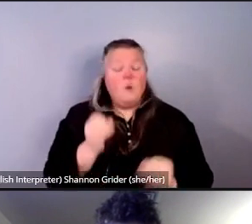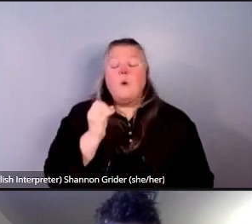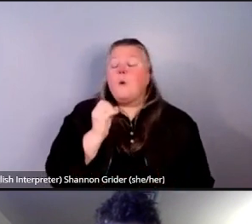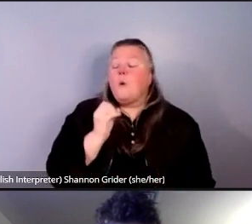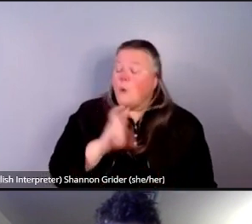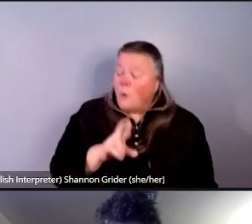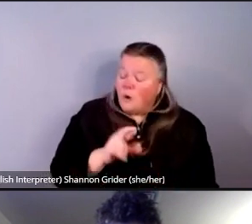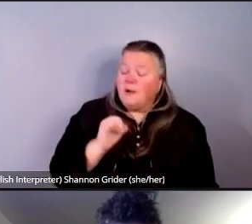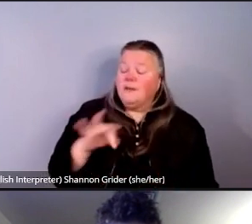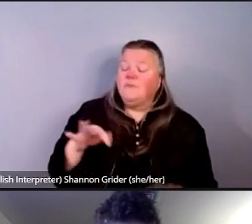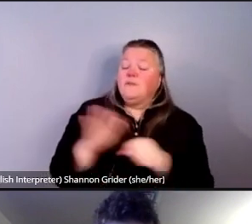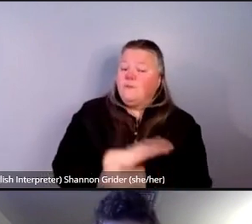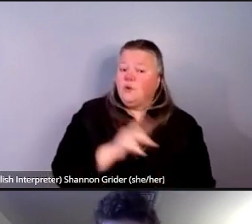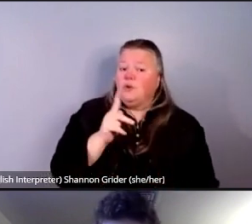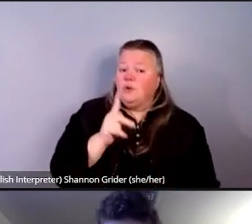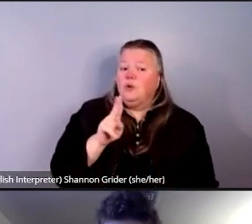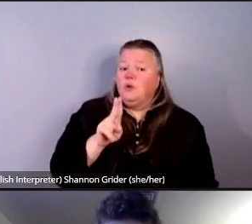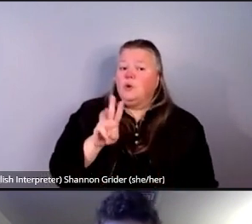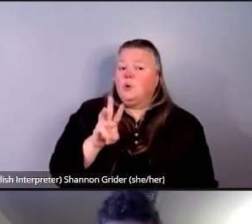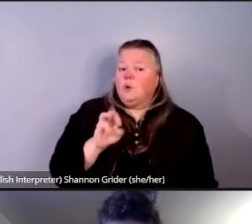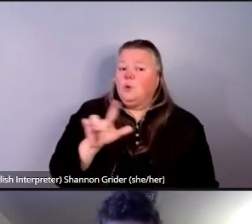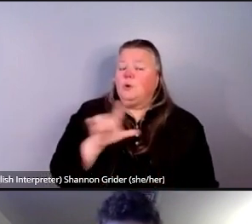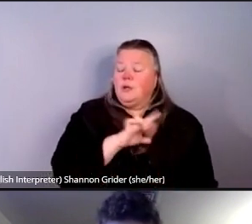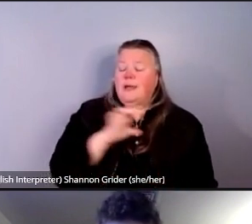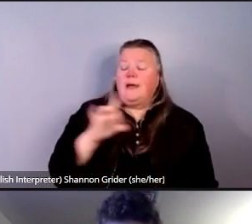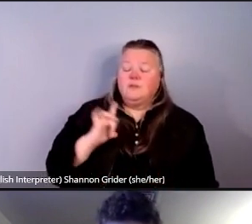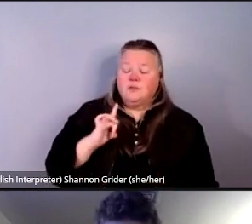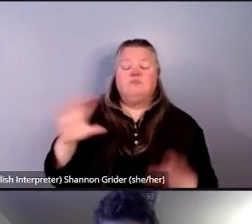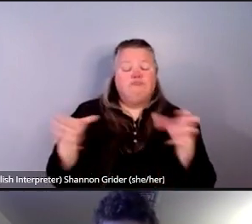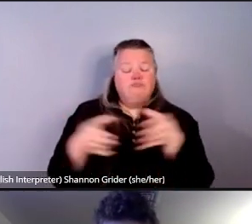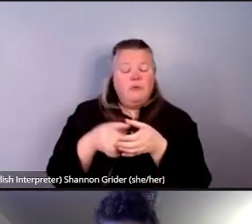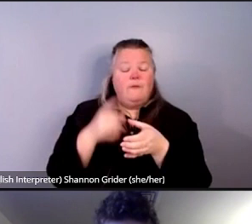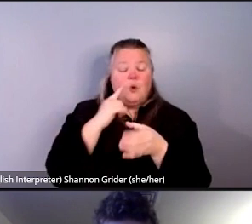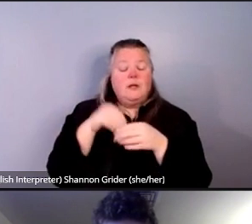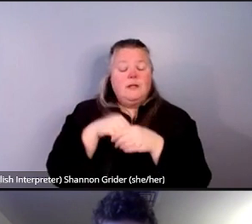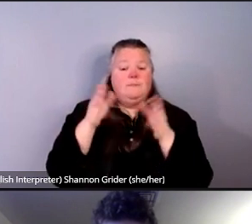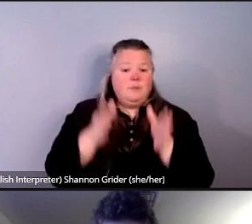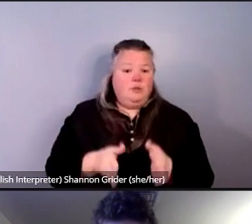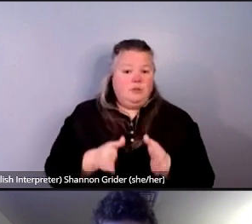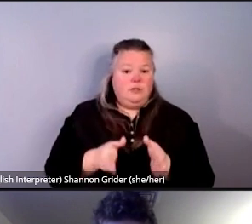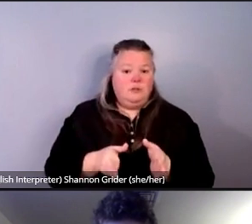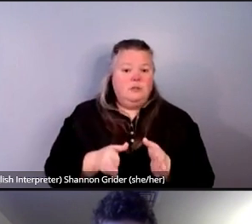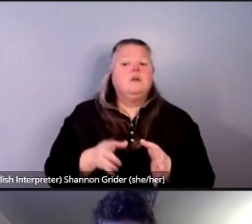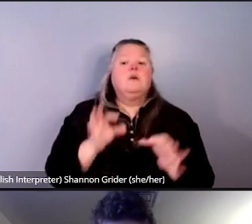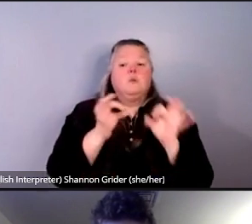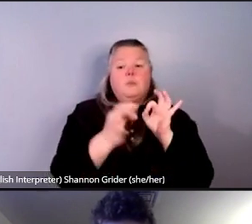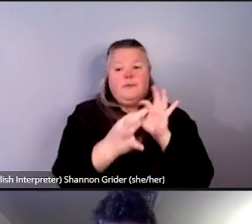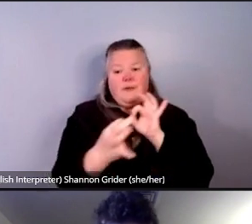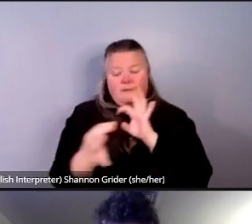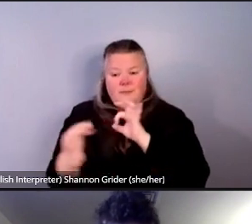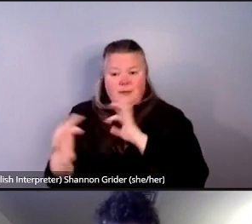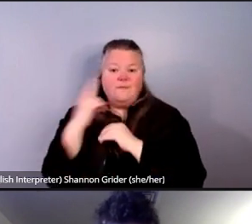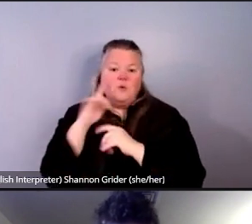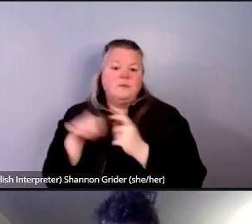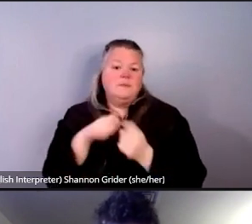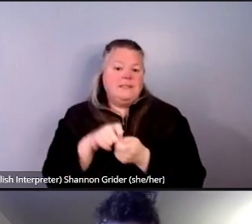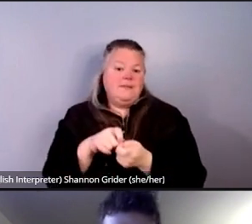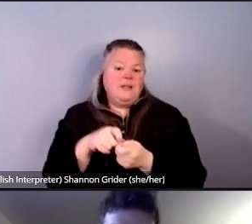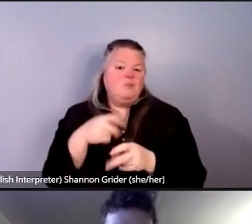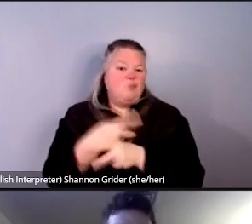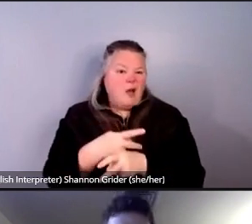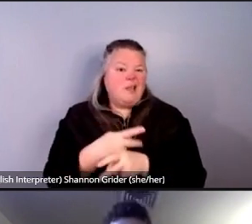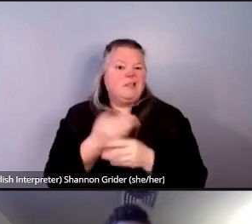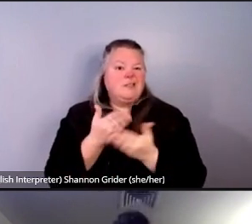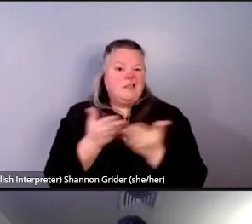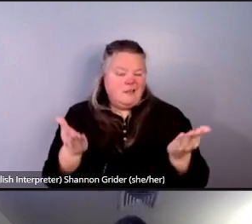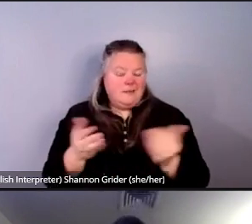when the full council comes together for those in-person convenings to provide feedback on particular products that come out of the work